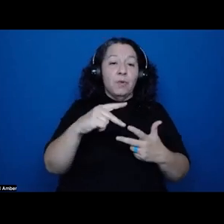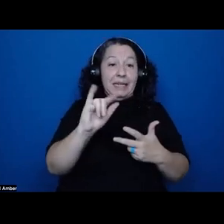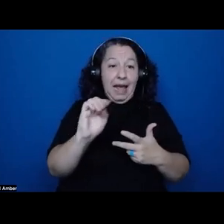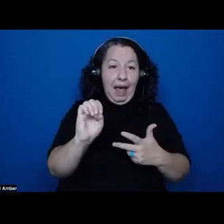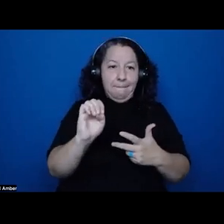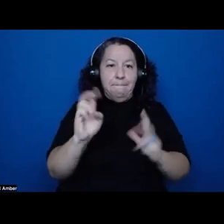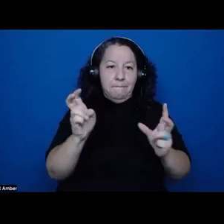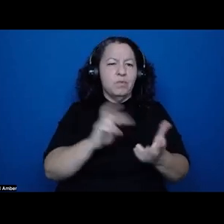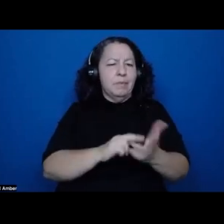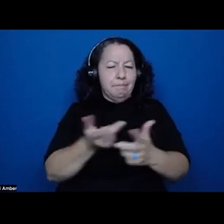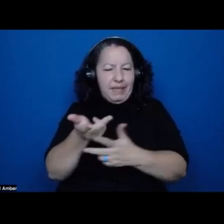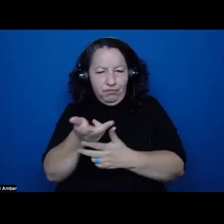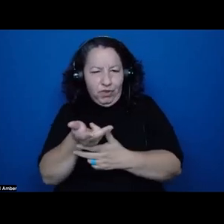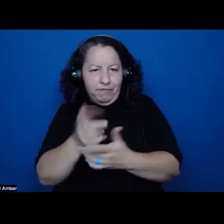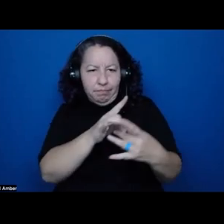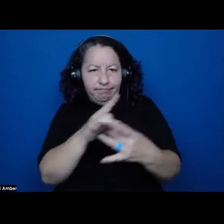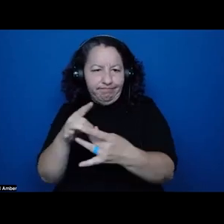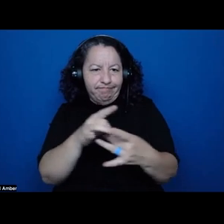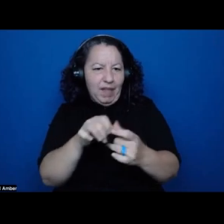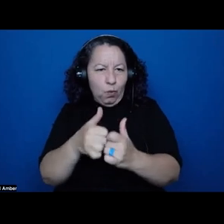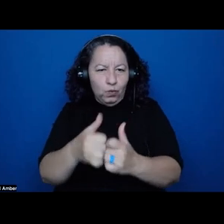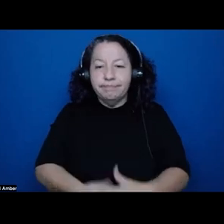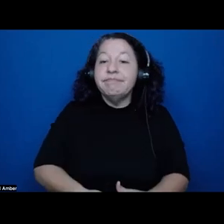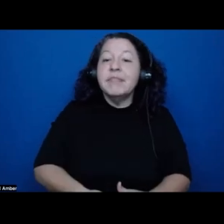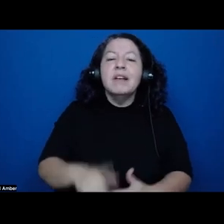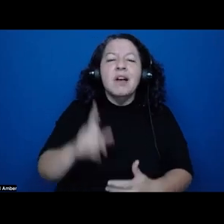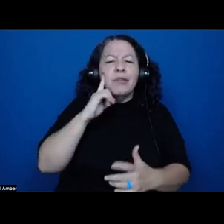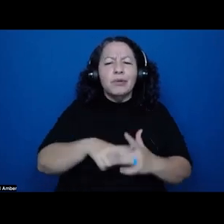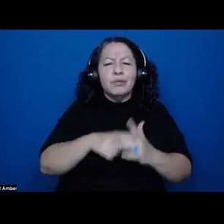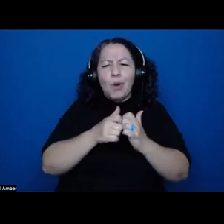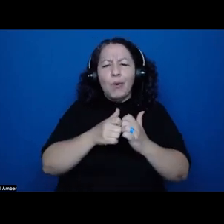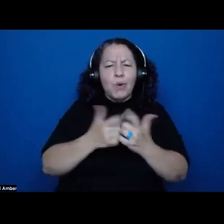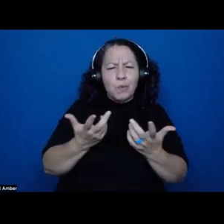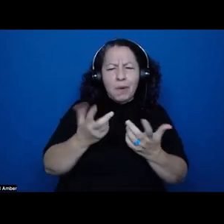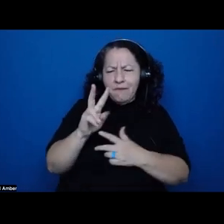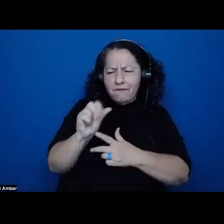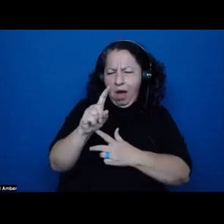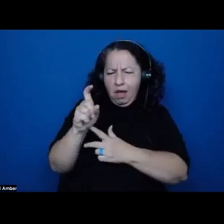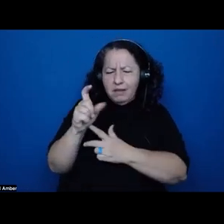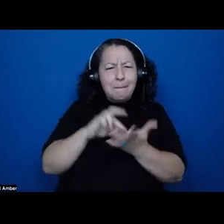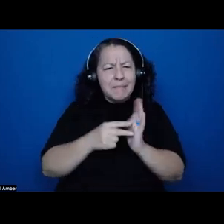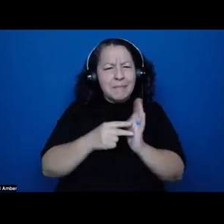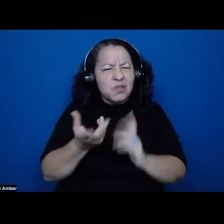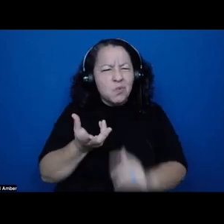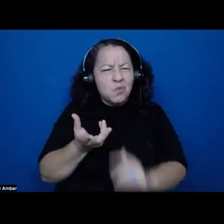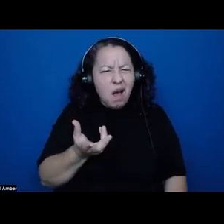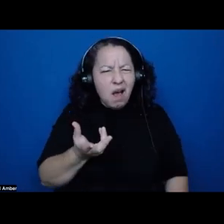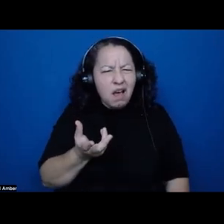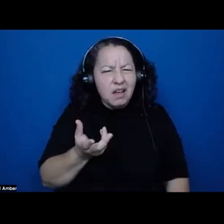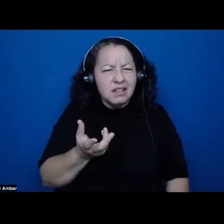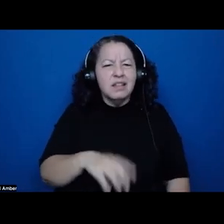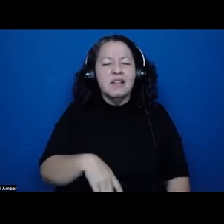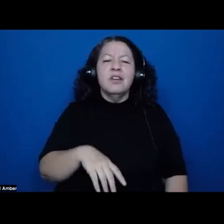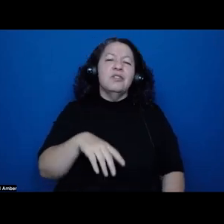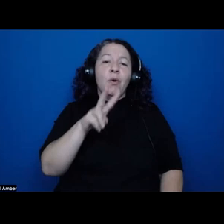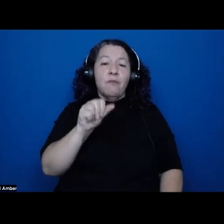So I thought we could start with what does the va mean? And so va is found in a